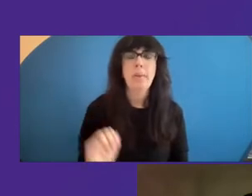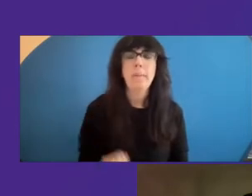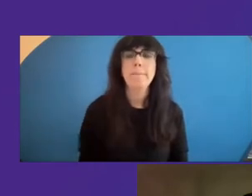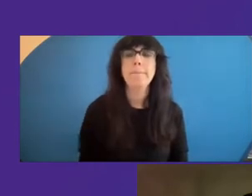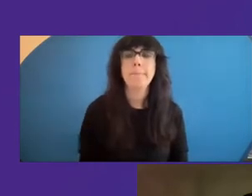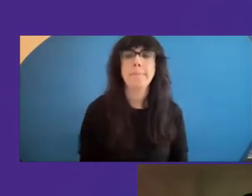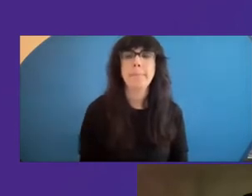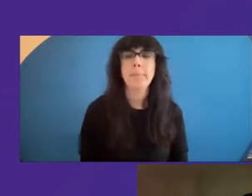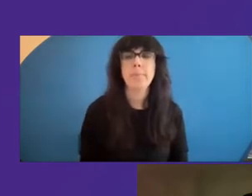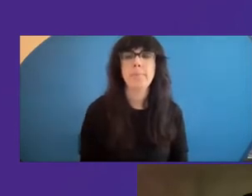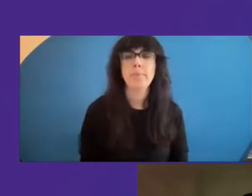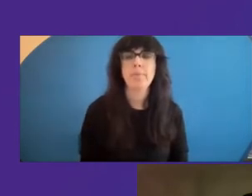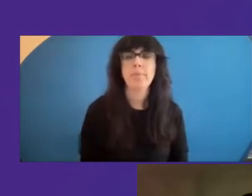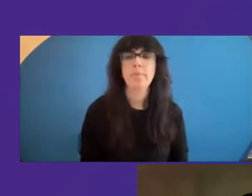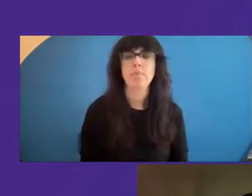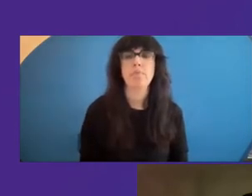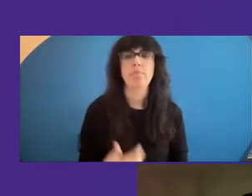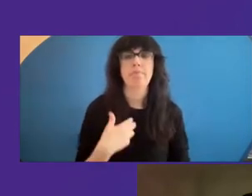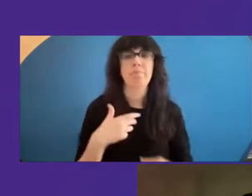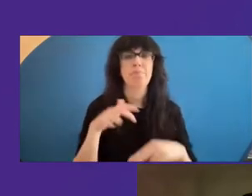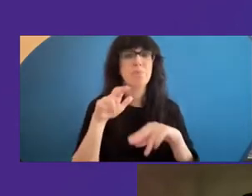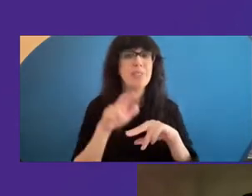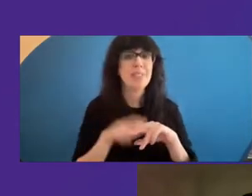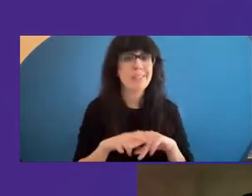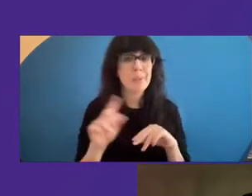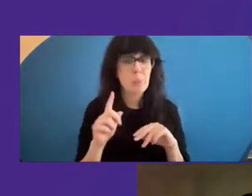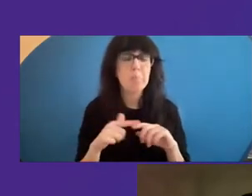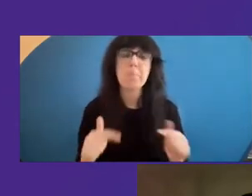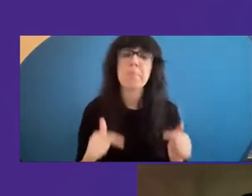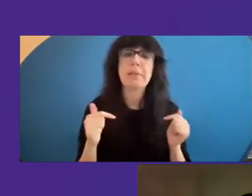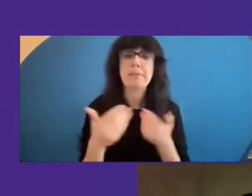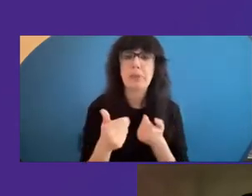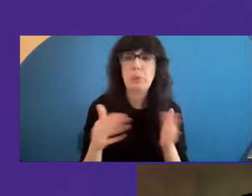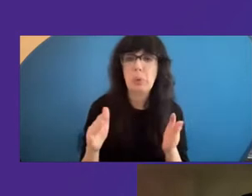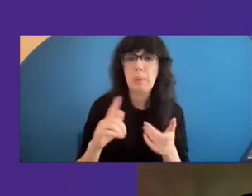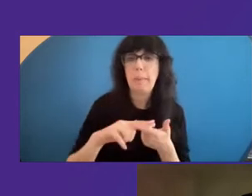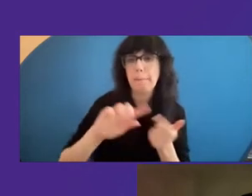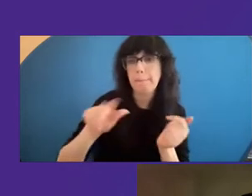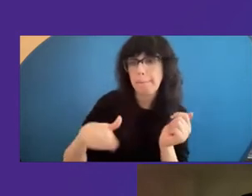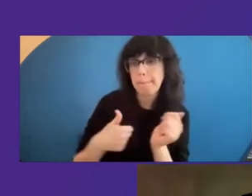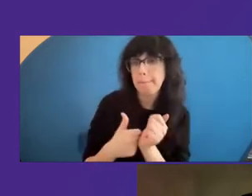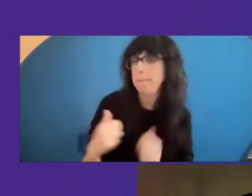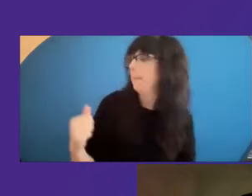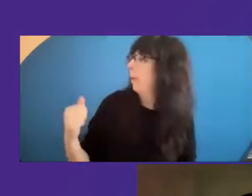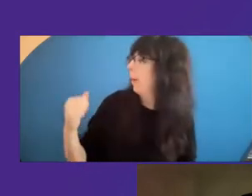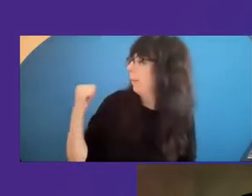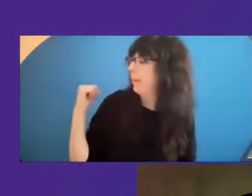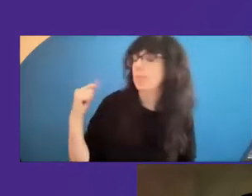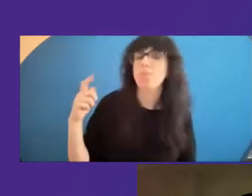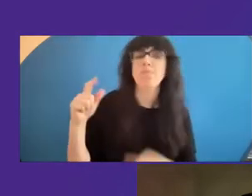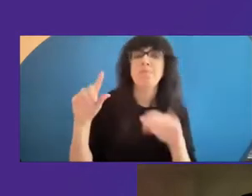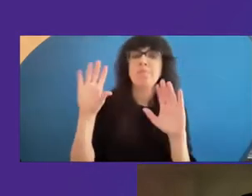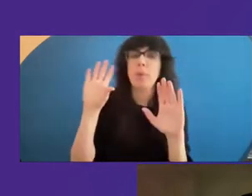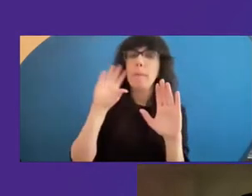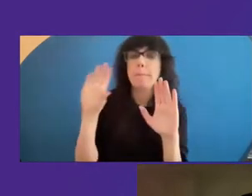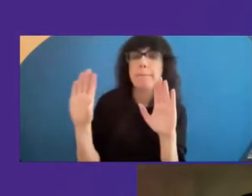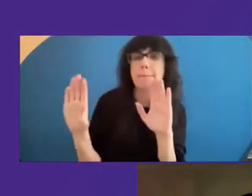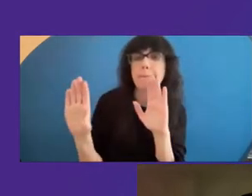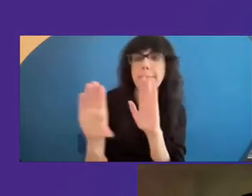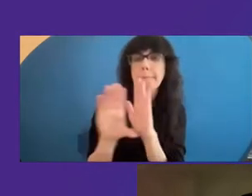I am sitting in my living room, and behind me is a picture